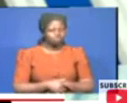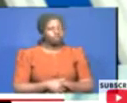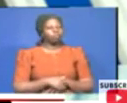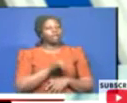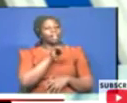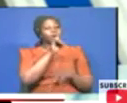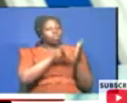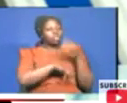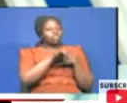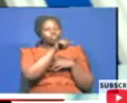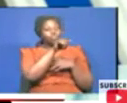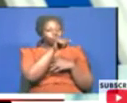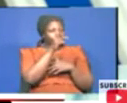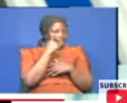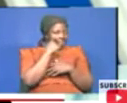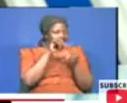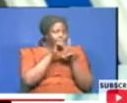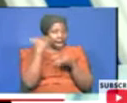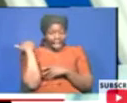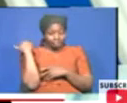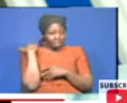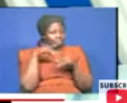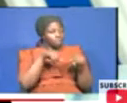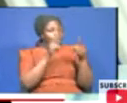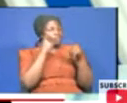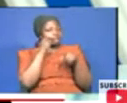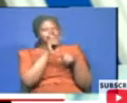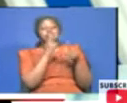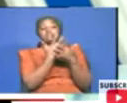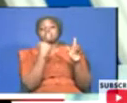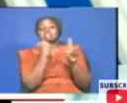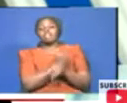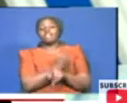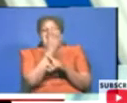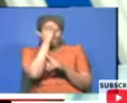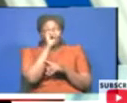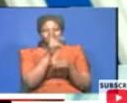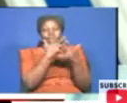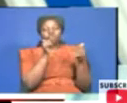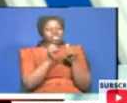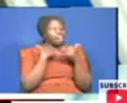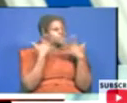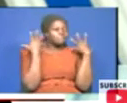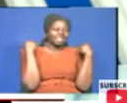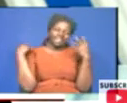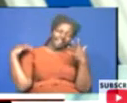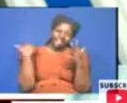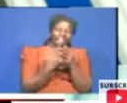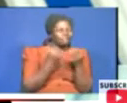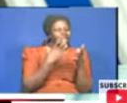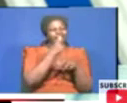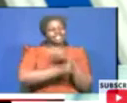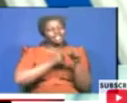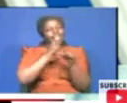harassment, they see it differently. This is something that they have practiced over centuries. It is true. So